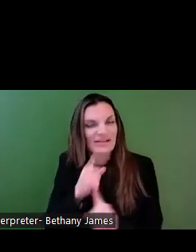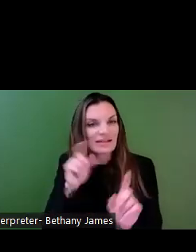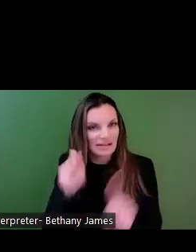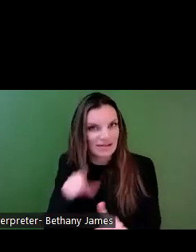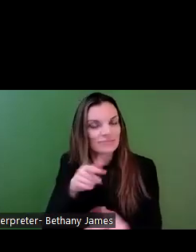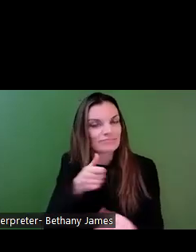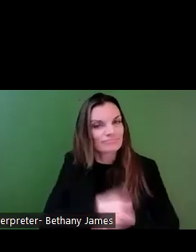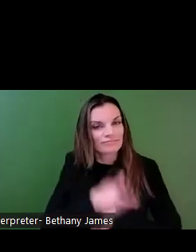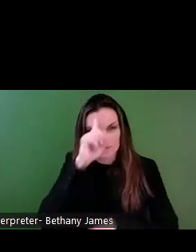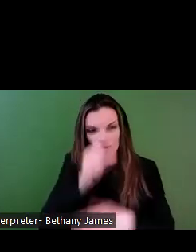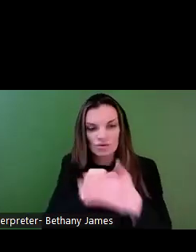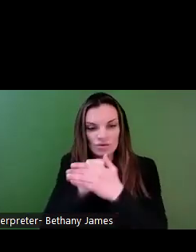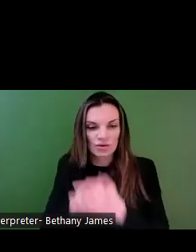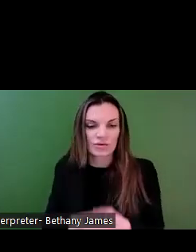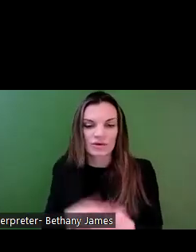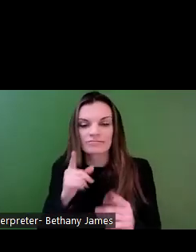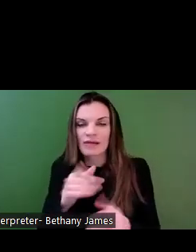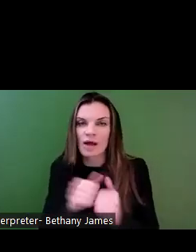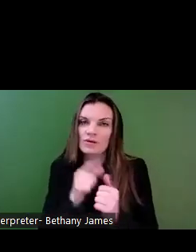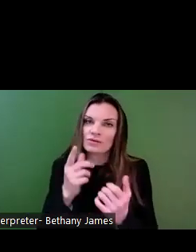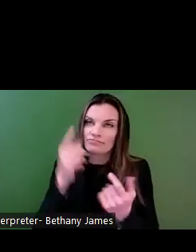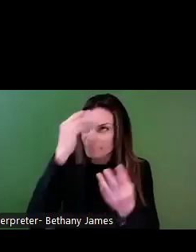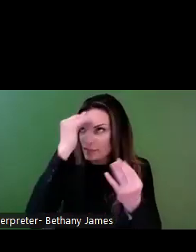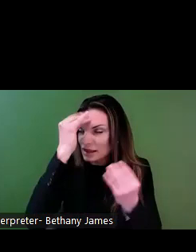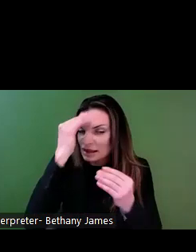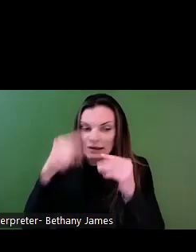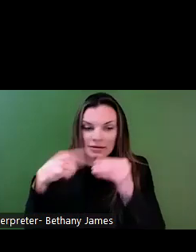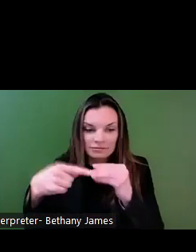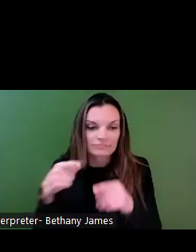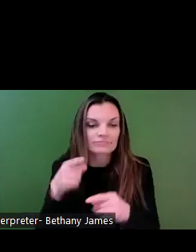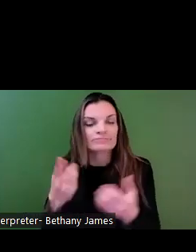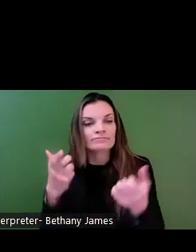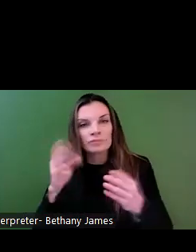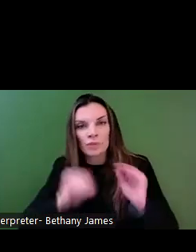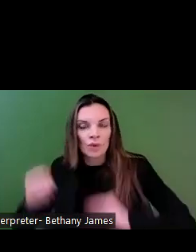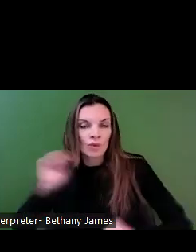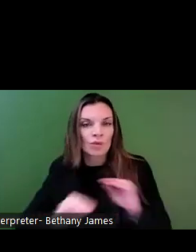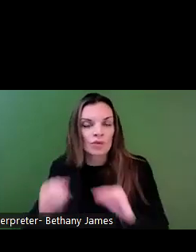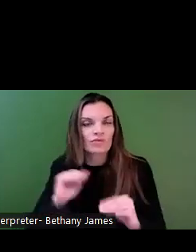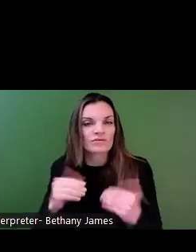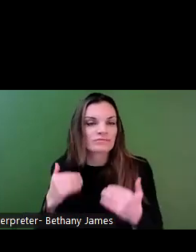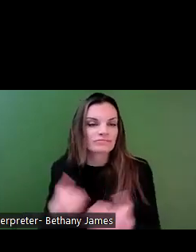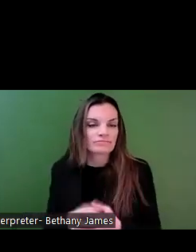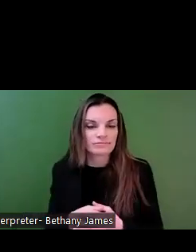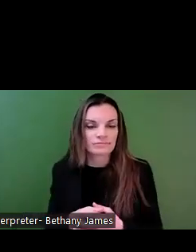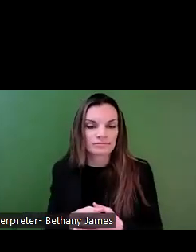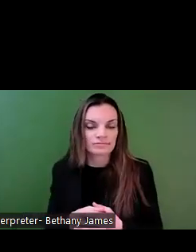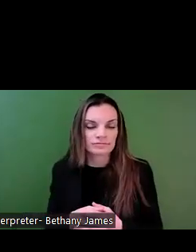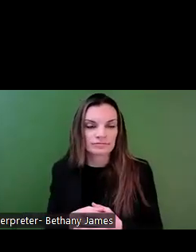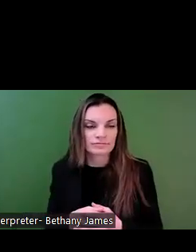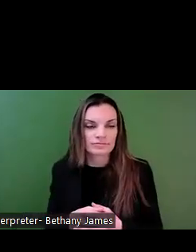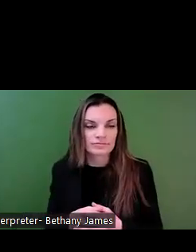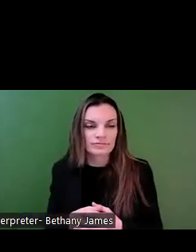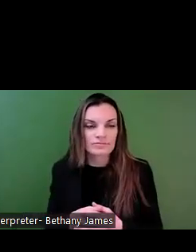areas often most affected, which include vision, communication, cognitive skills, and motor function. With residual effects